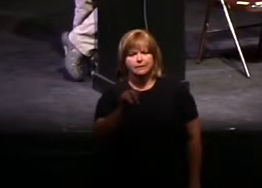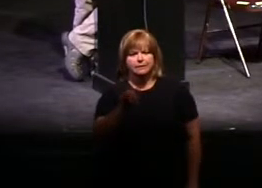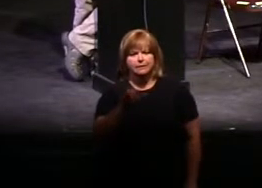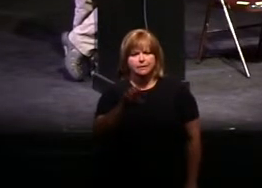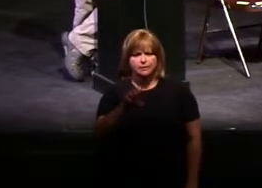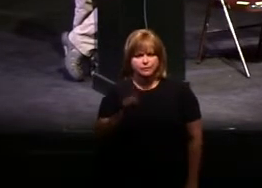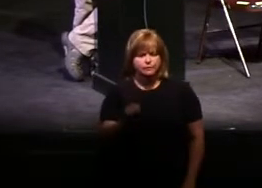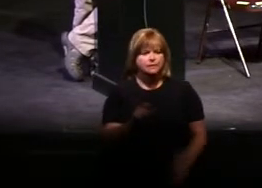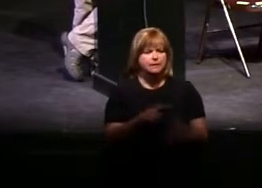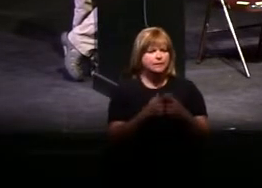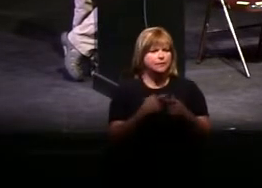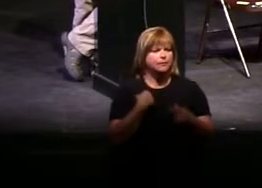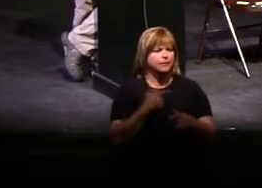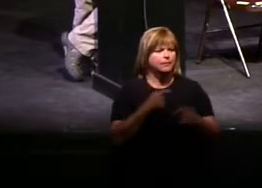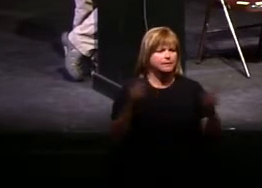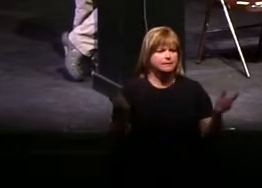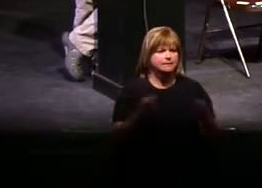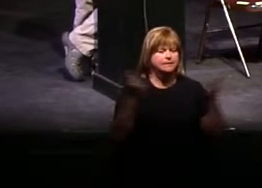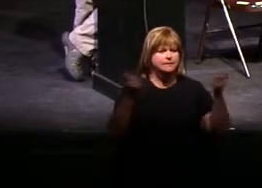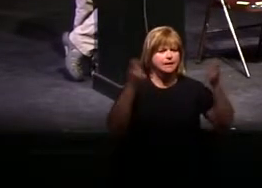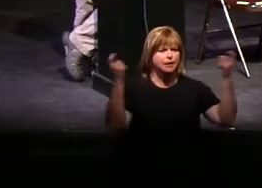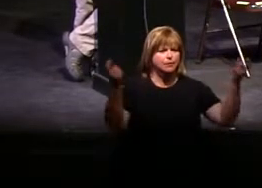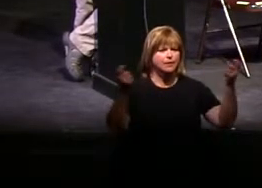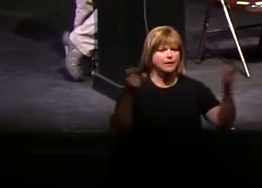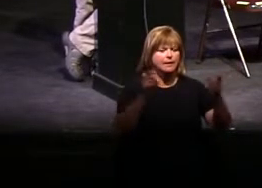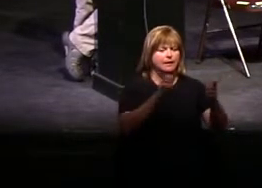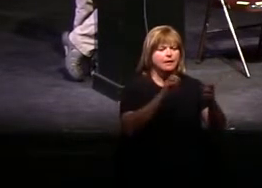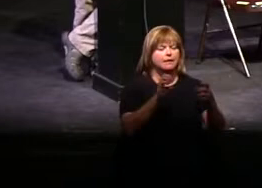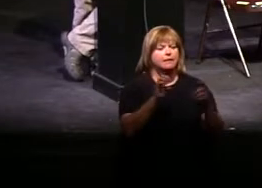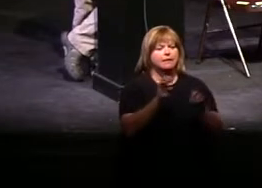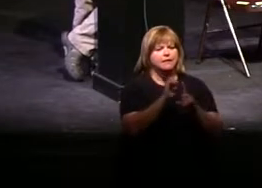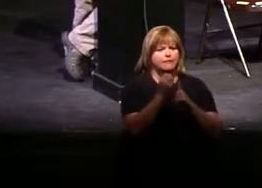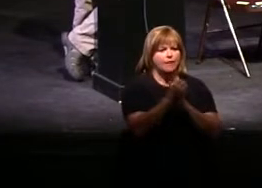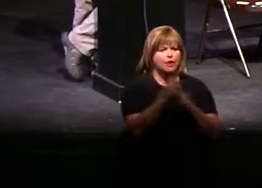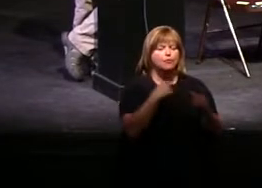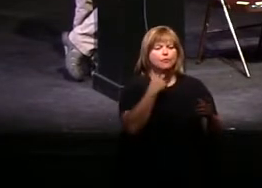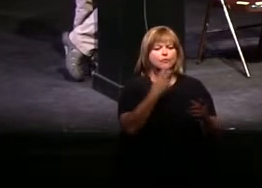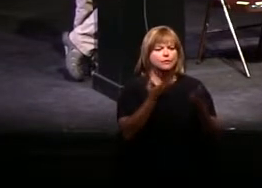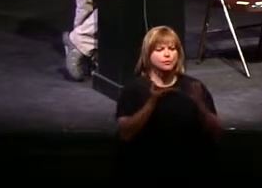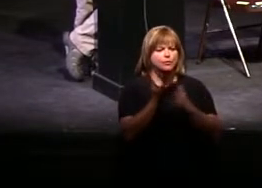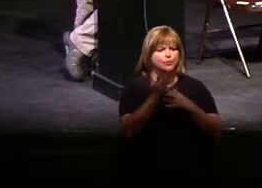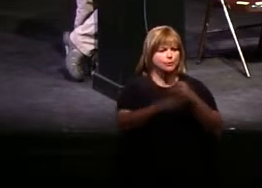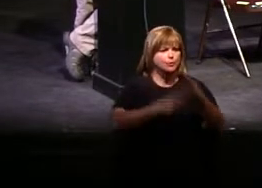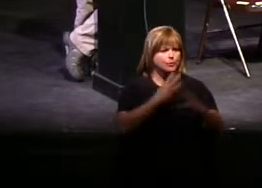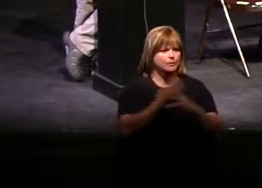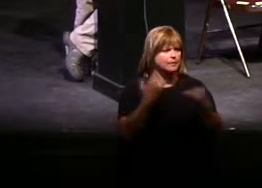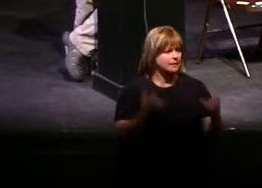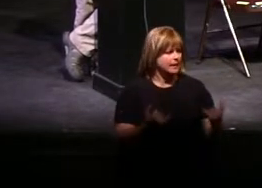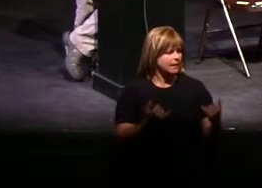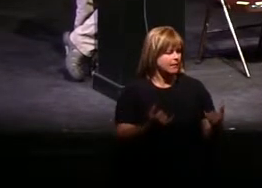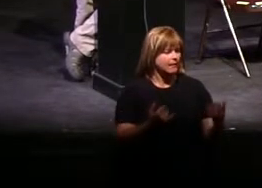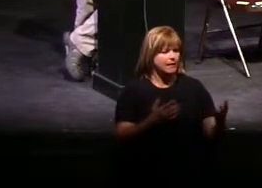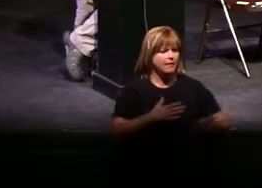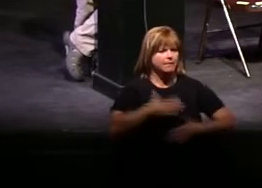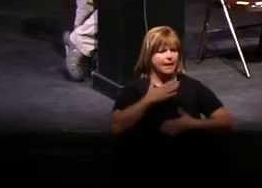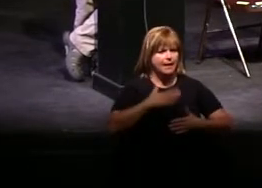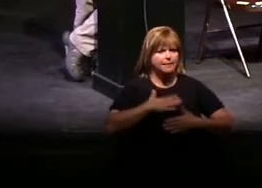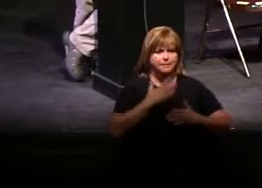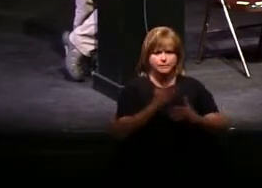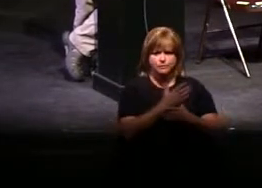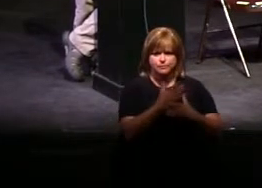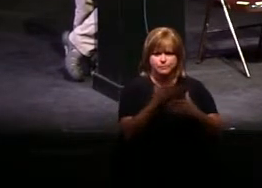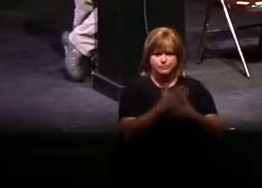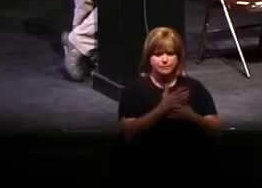experiencing and celebrating environmental voices and ideas from throughout the world. This evening, we're pleased to share with you some of the finest local